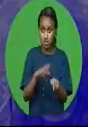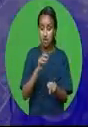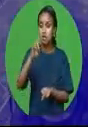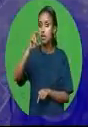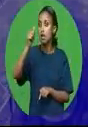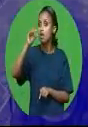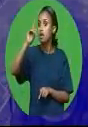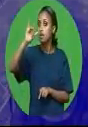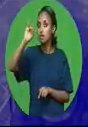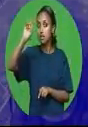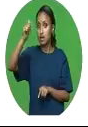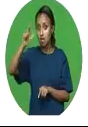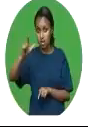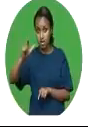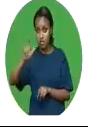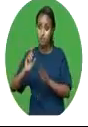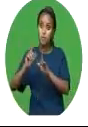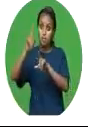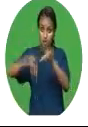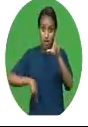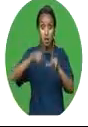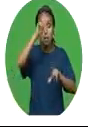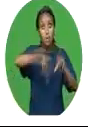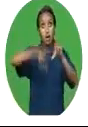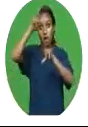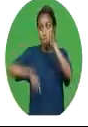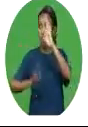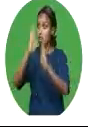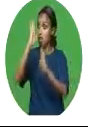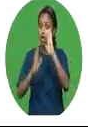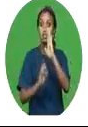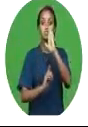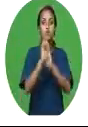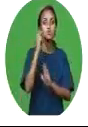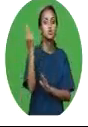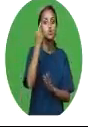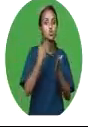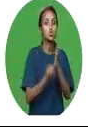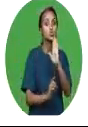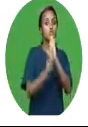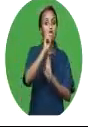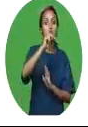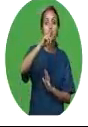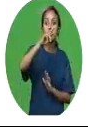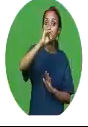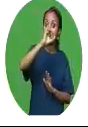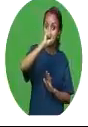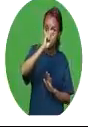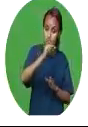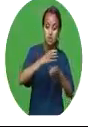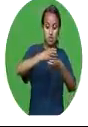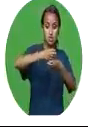radial line development. Parallel line development is used to develop prisms and